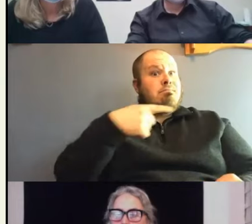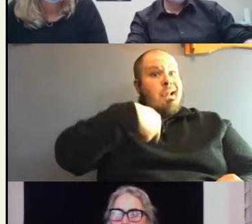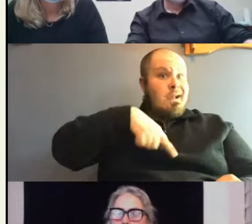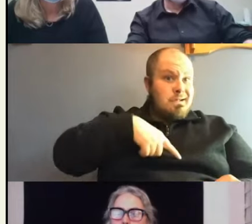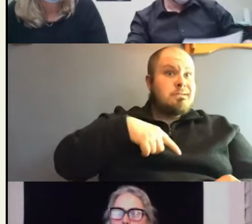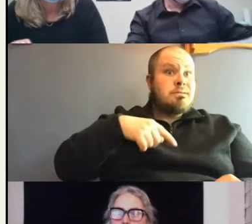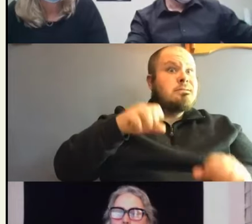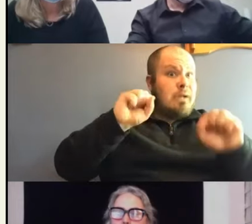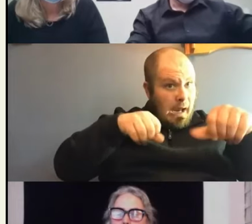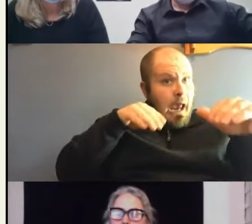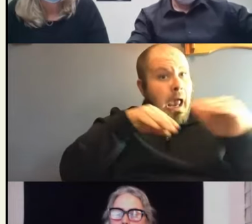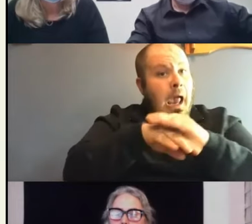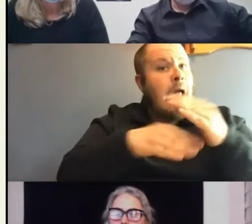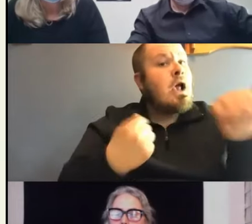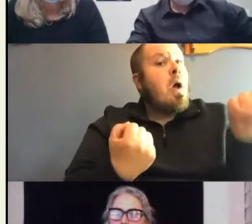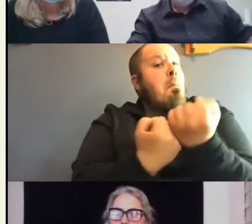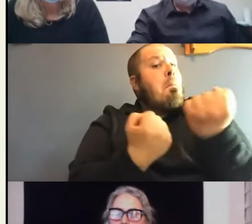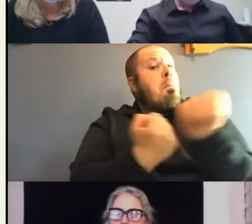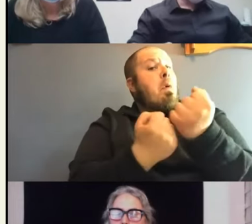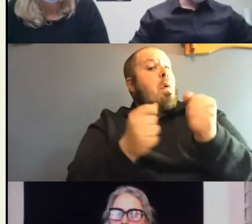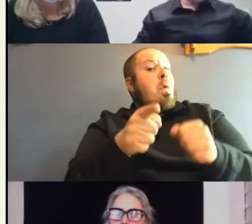with that.